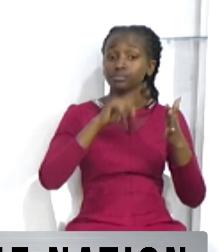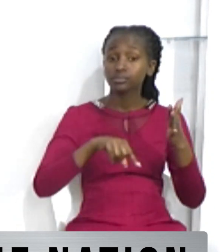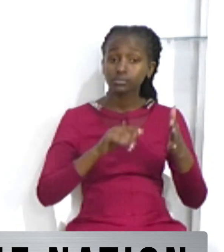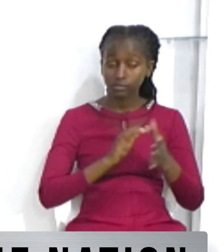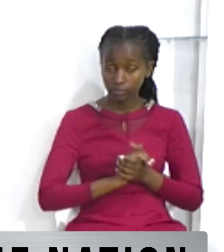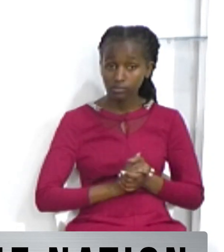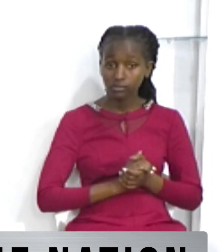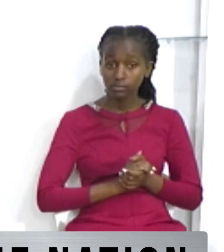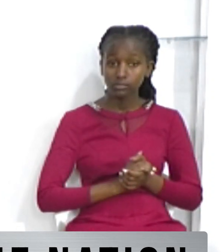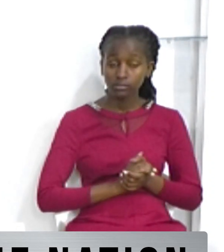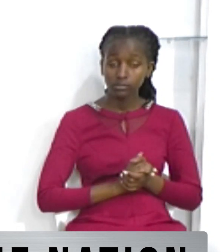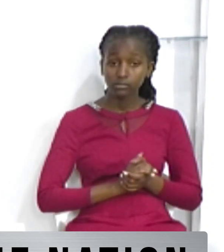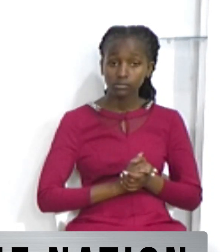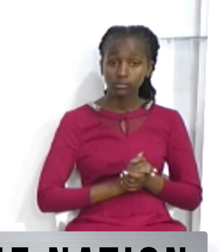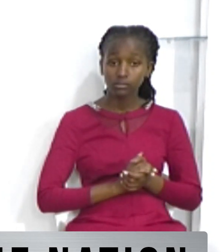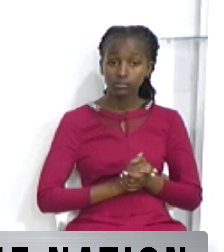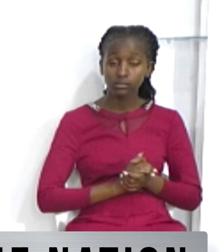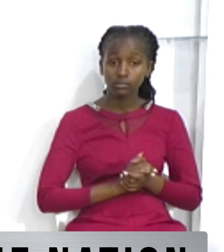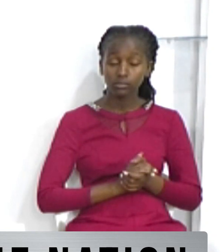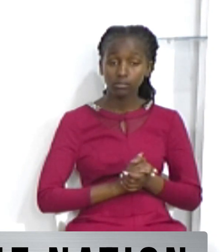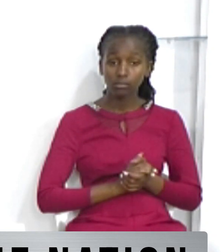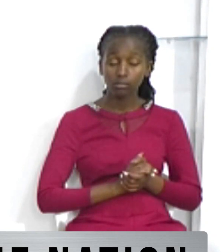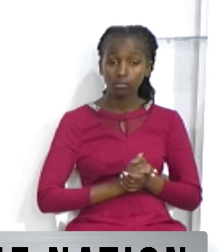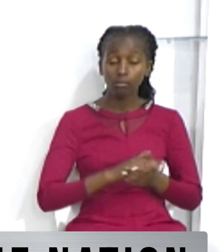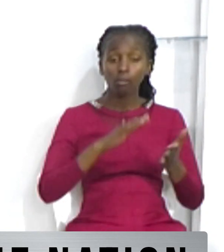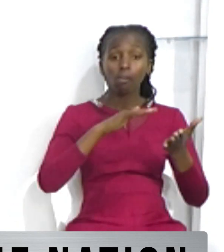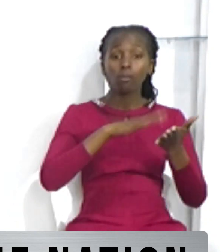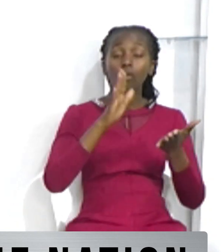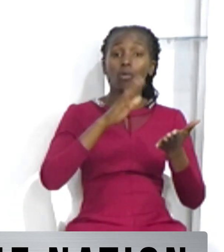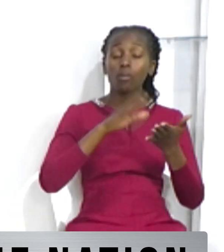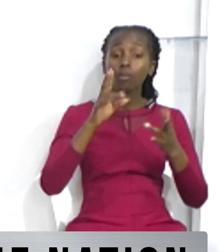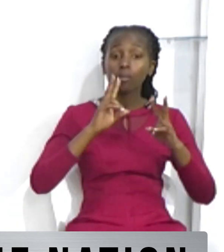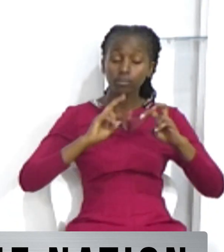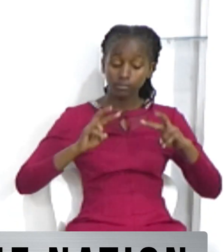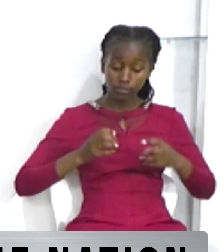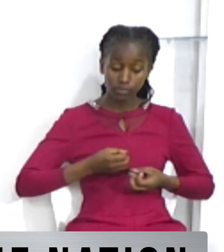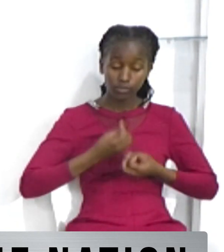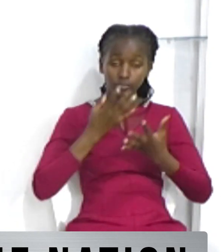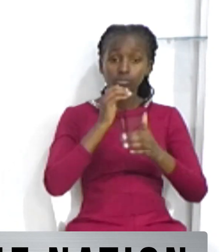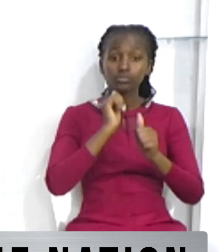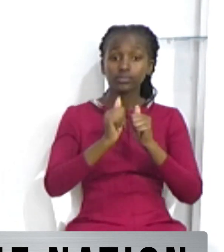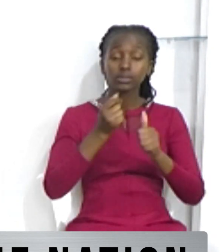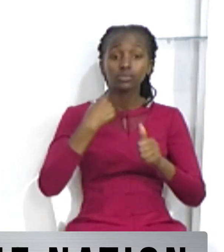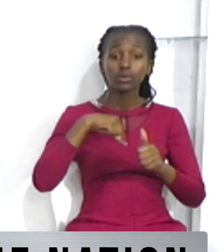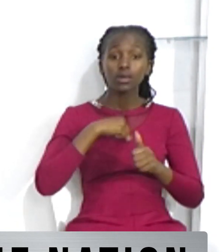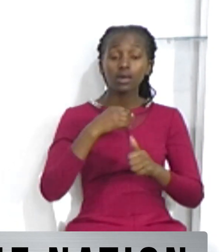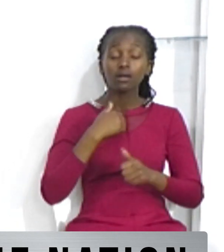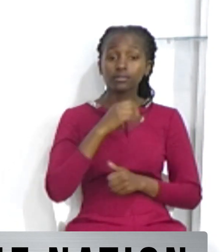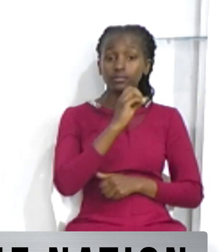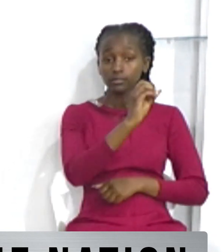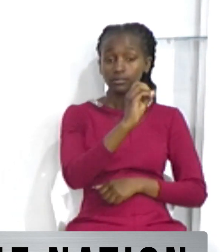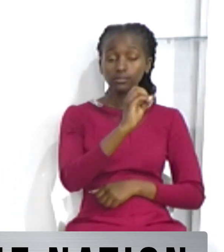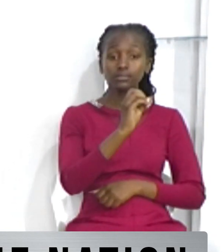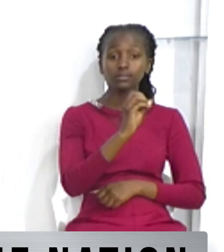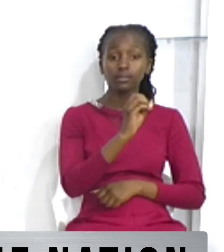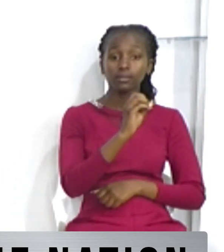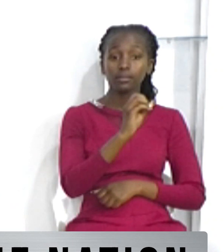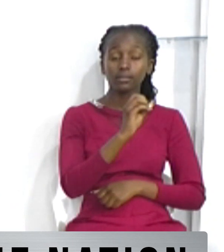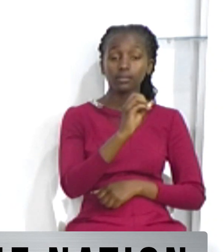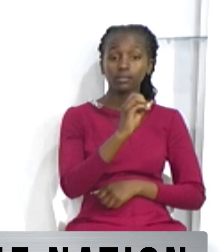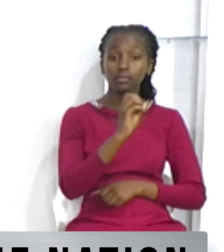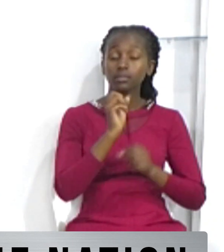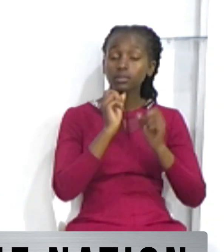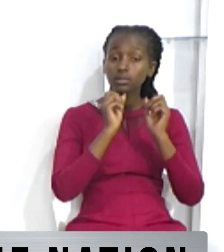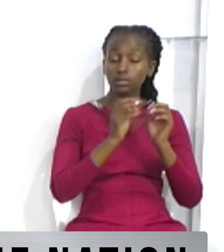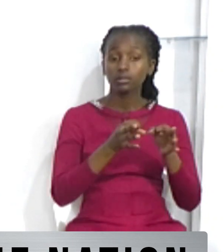many more, such information which we do not have. So